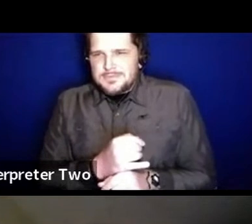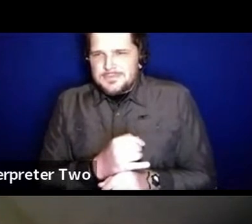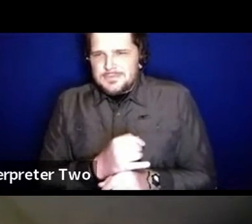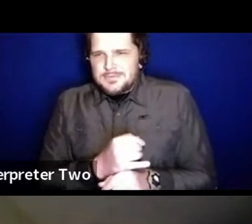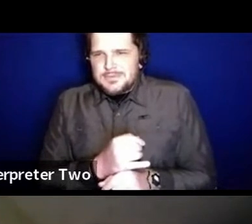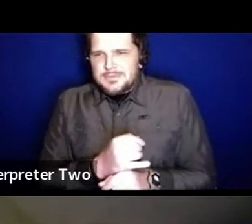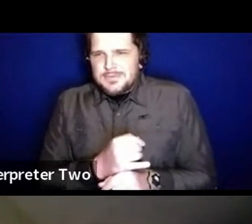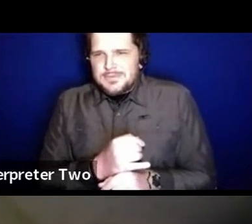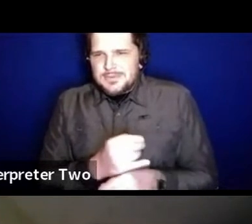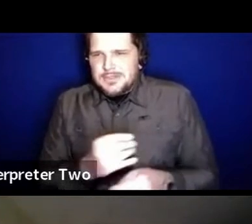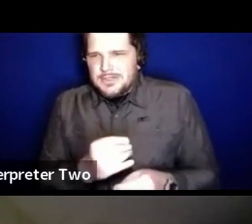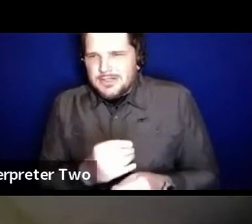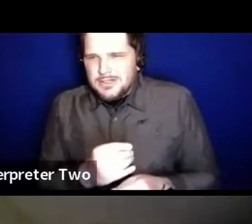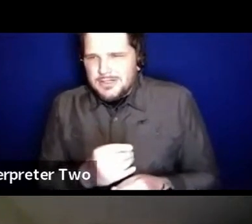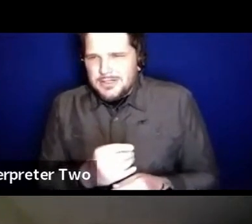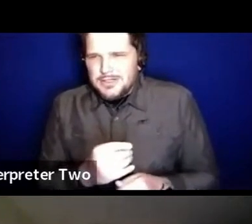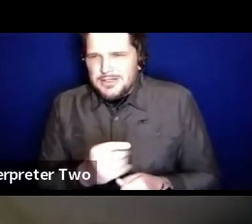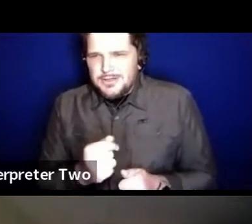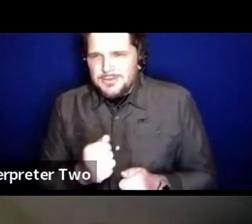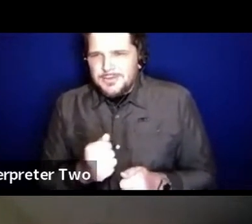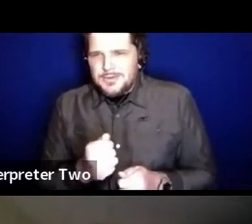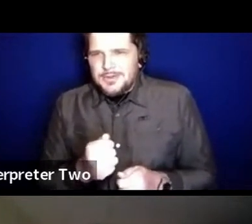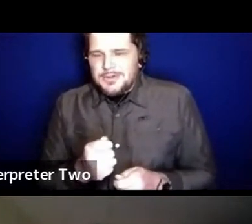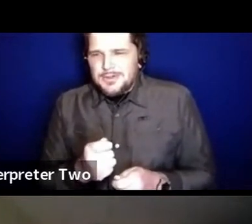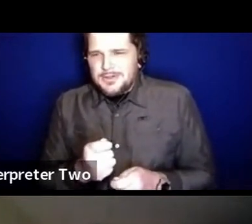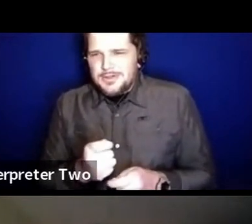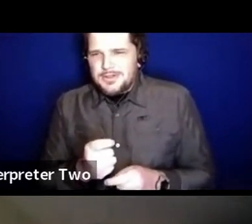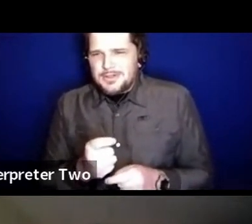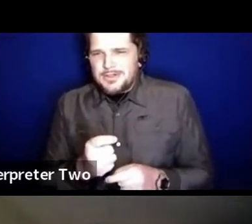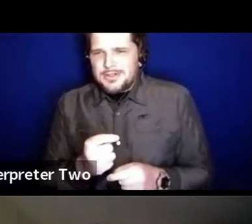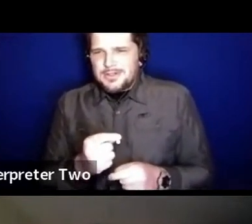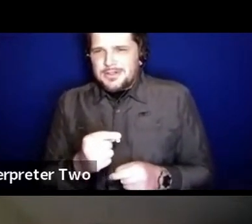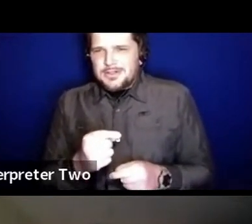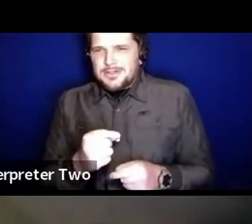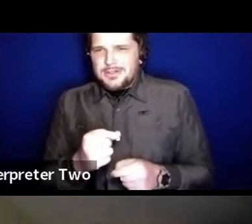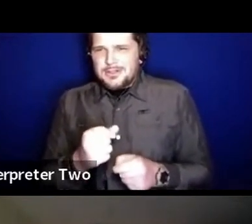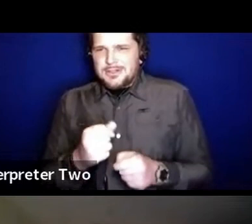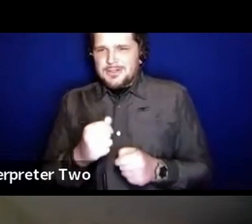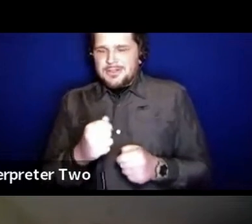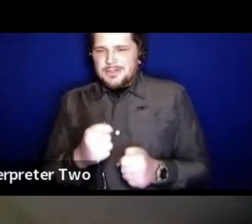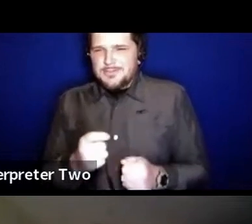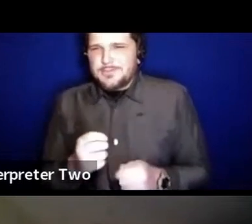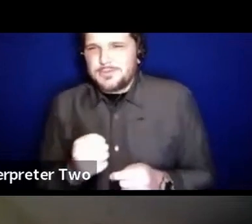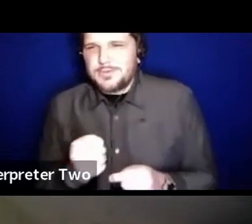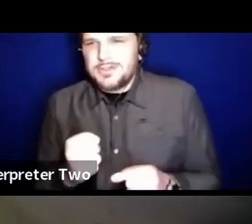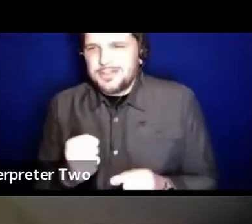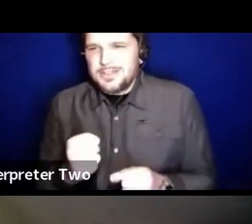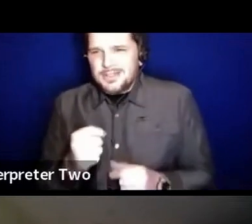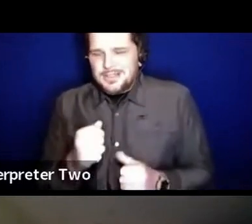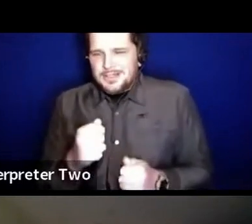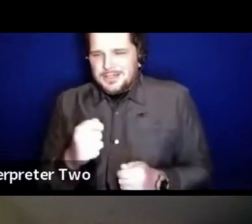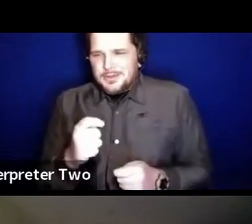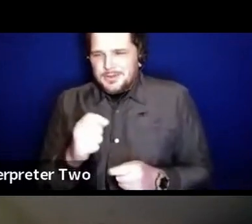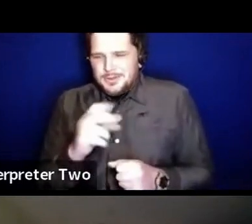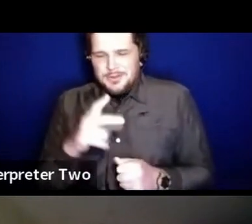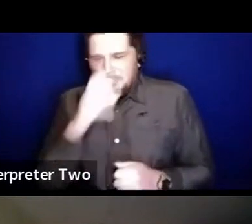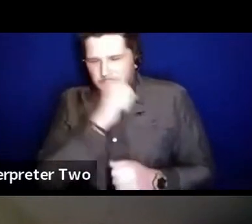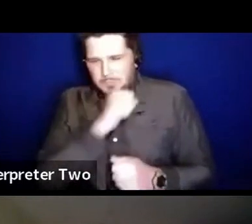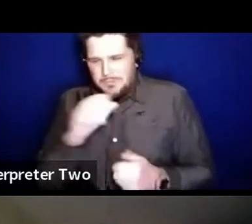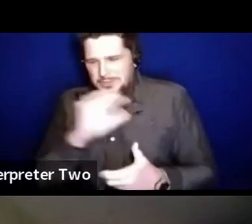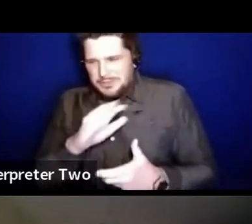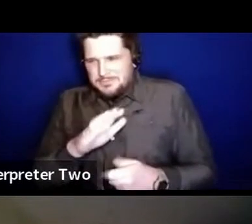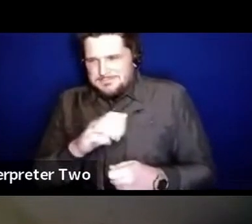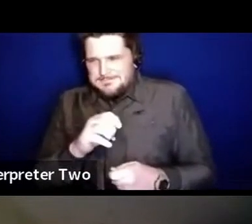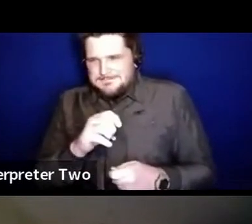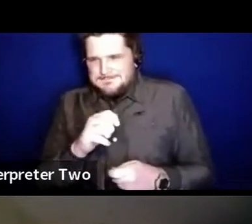acknowledgement and what Treaty 13 even is. And the Toronto Purchase happened in 1807. And a lot of the